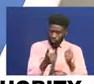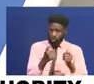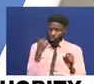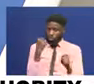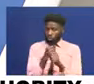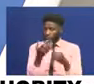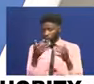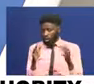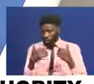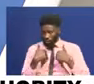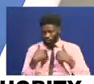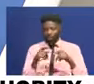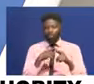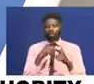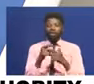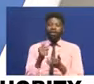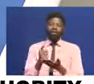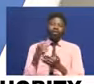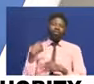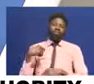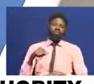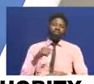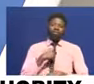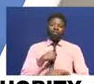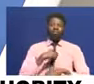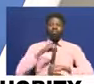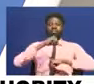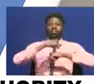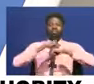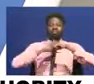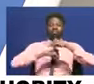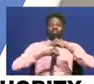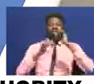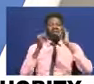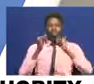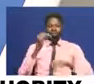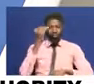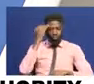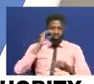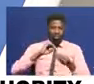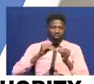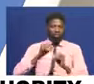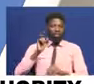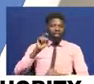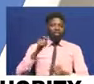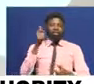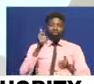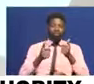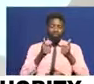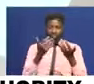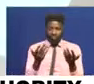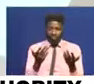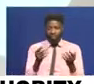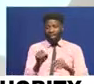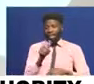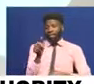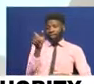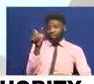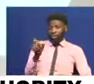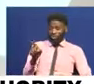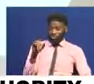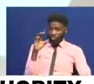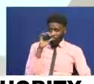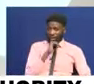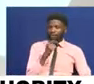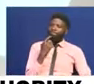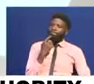up with our new structure in terms of the establishment structure and say this is the number we need. Now, anybody above that, then we have to say, where do they go?